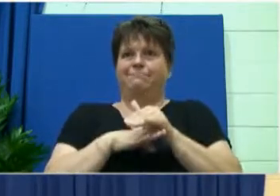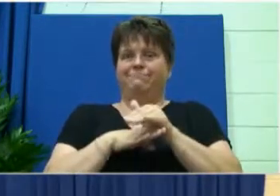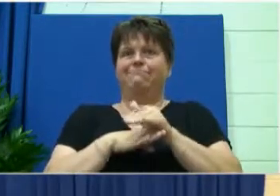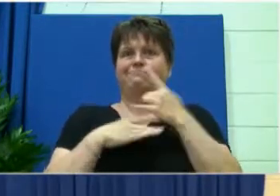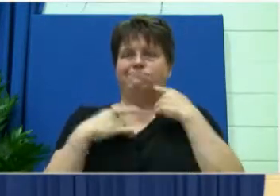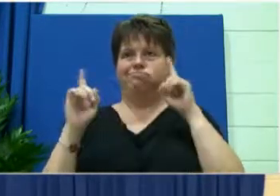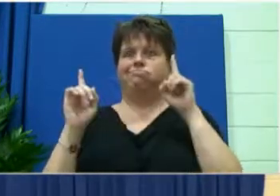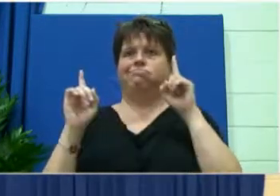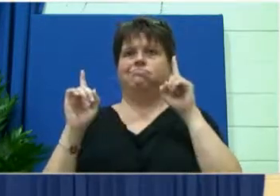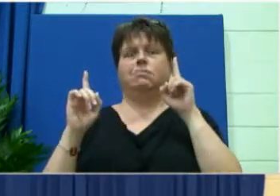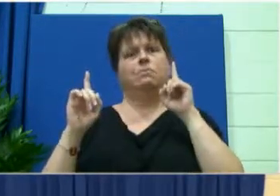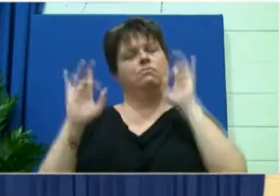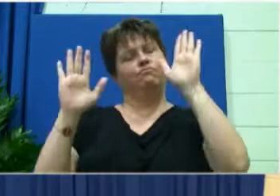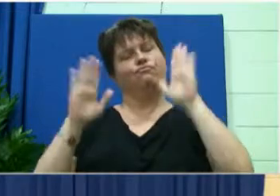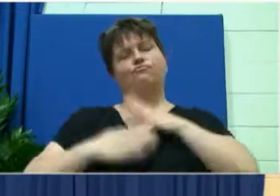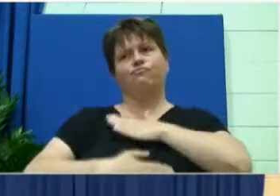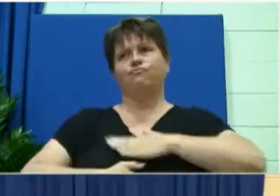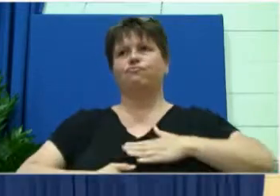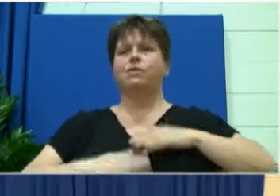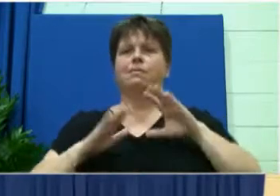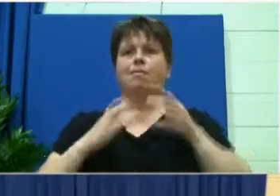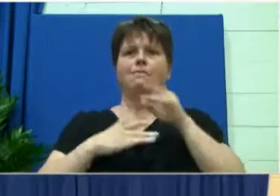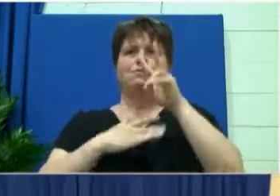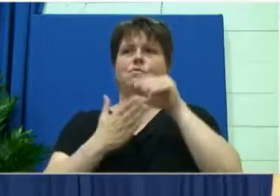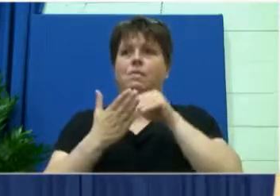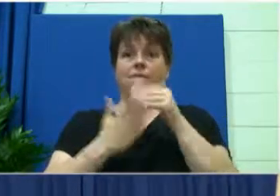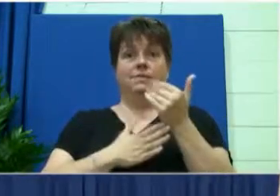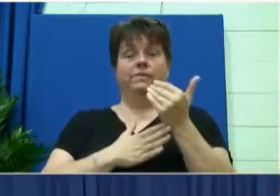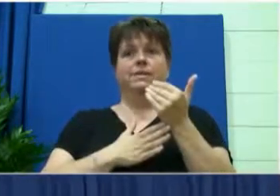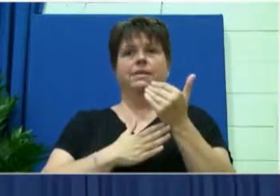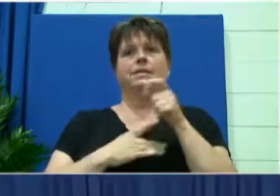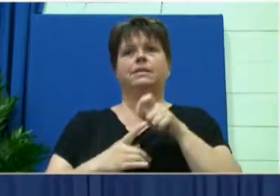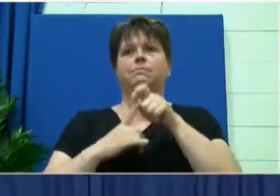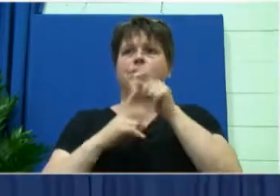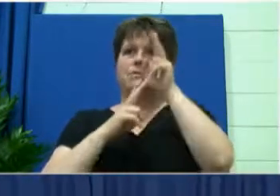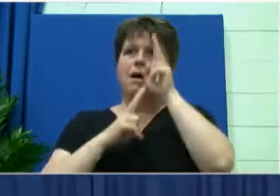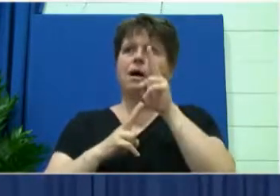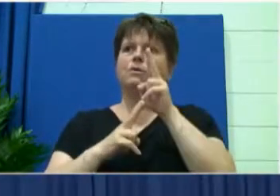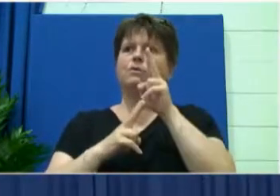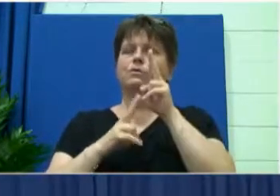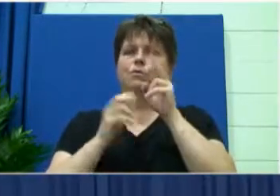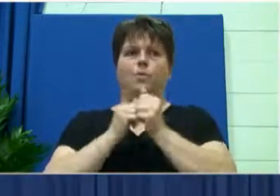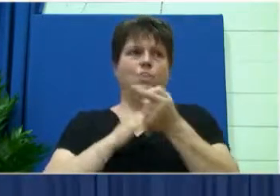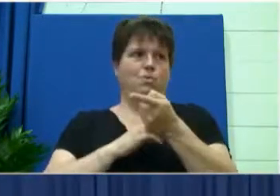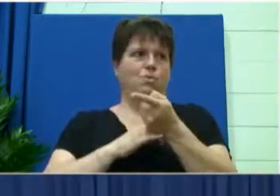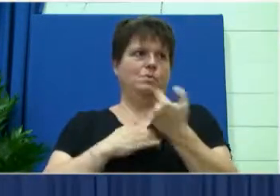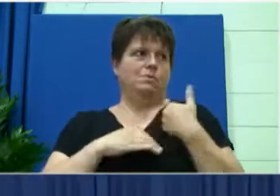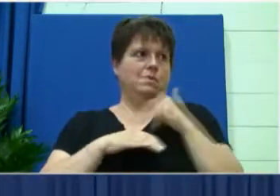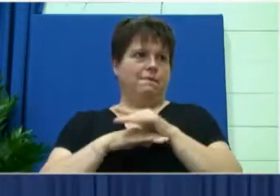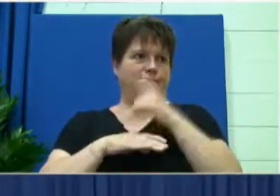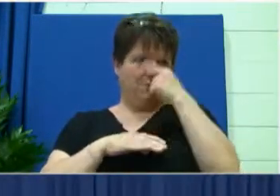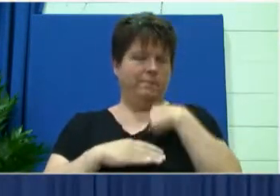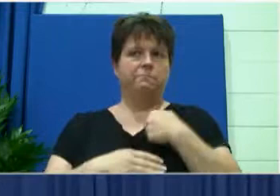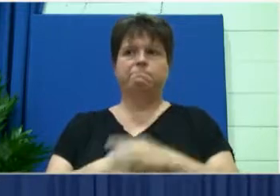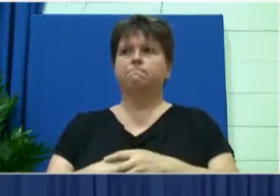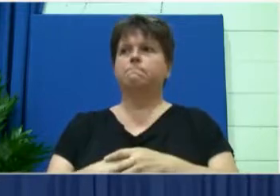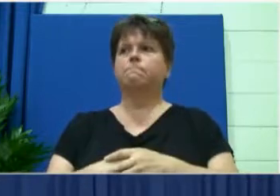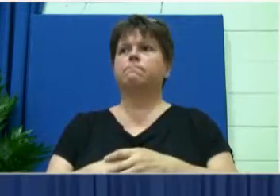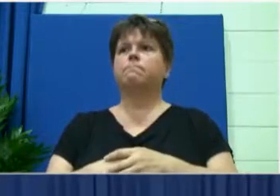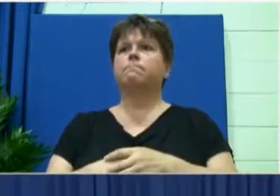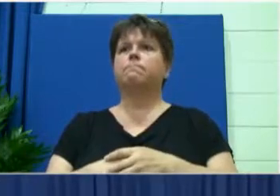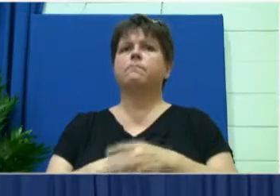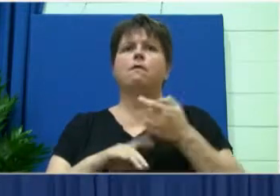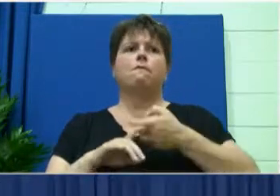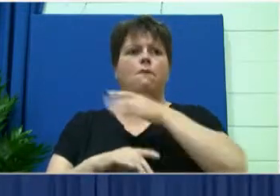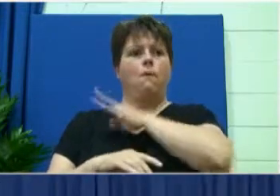It is with great pleasure, class of 2015, and a special honor to be with you this evening. On behalf